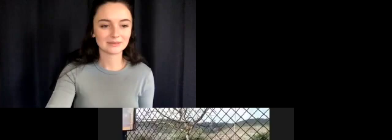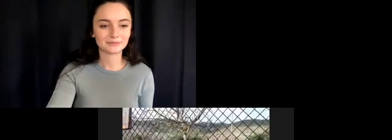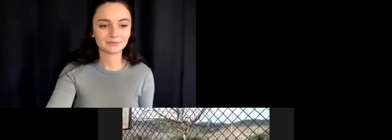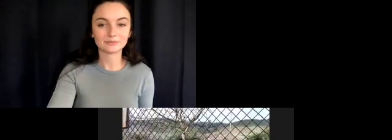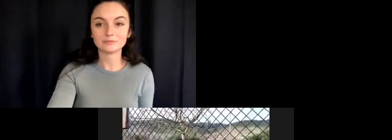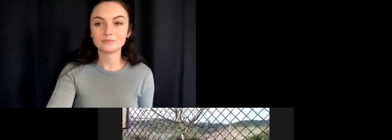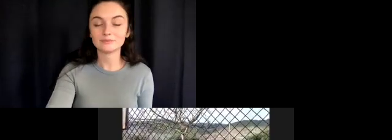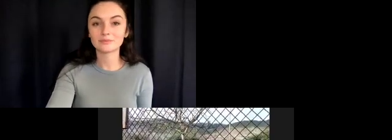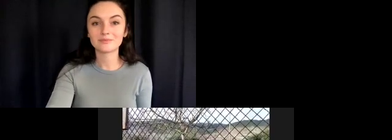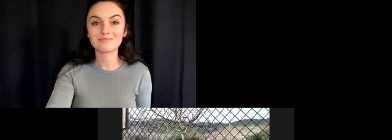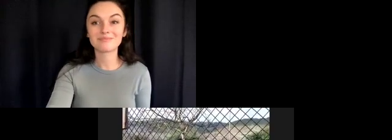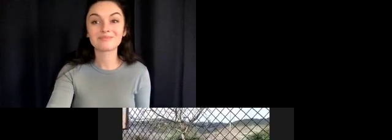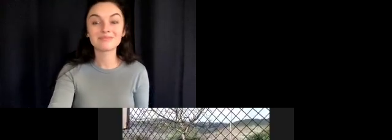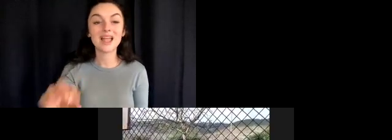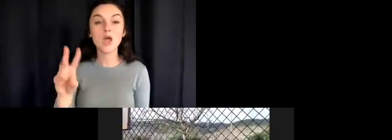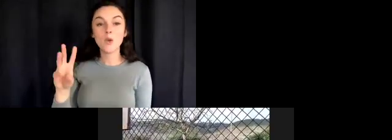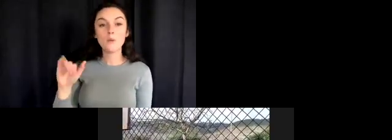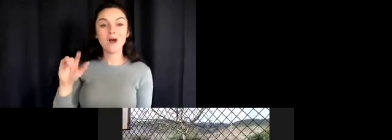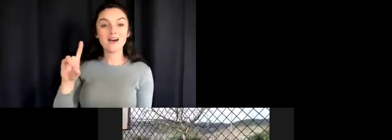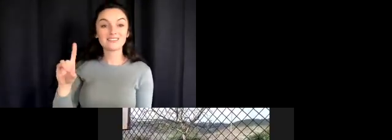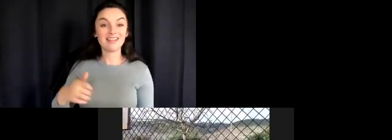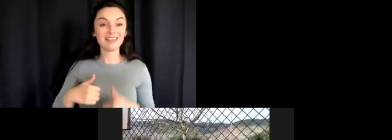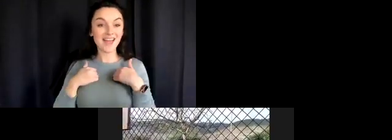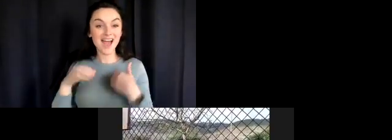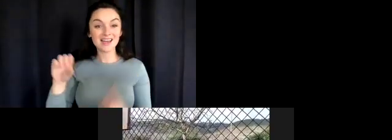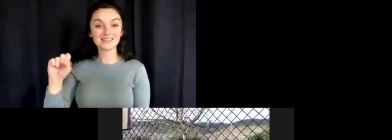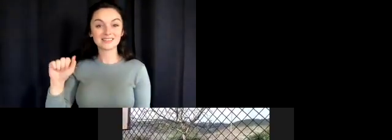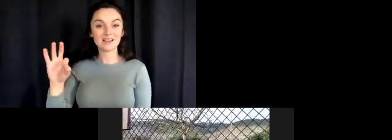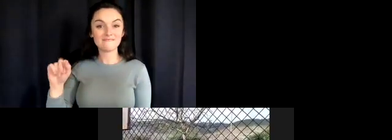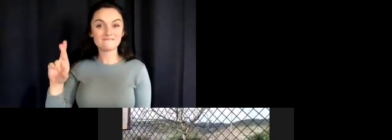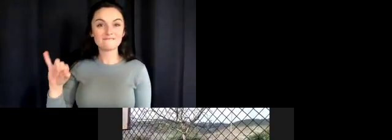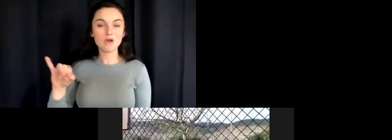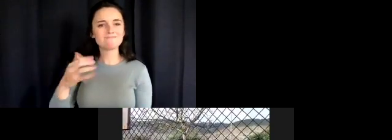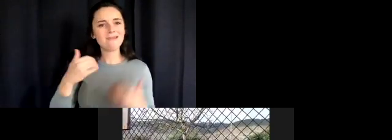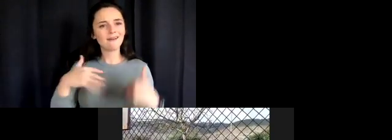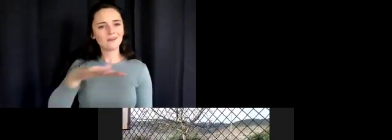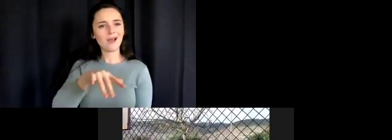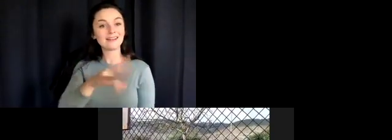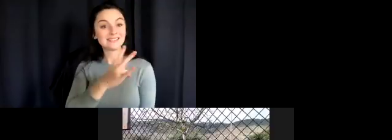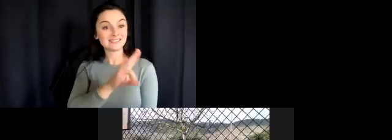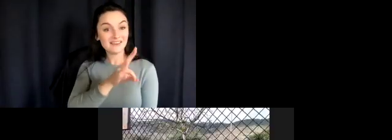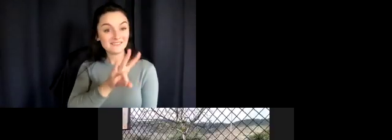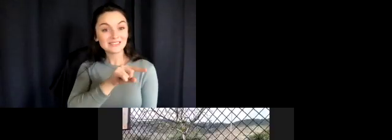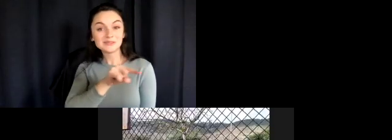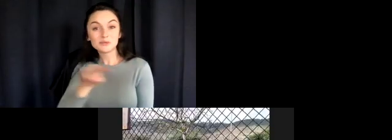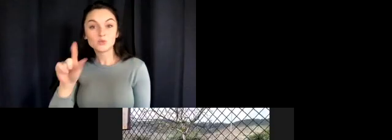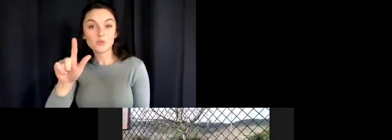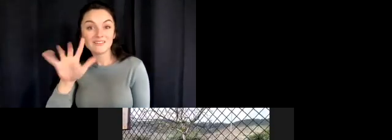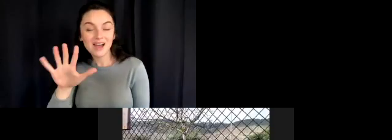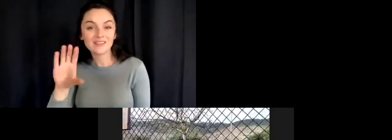At Wildlife Safari, we have anywhere from 17 to 25 cheetahs here. And we do a couple of really cool